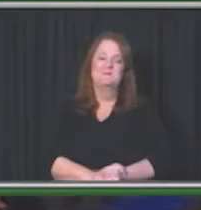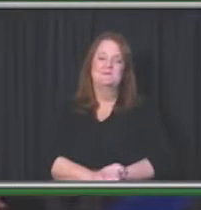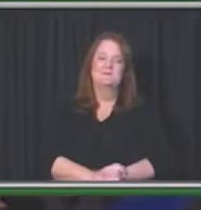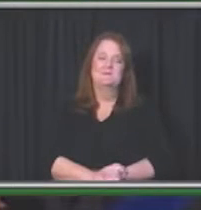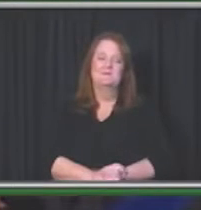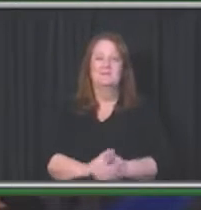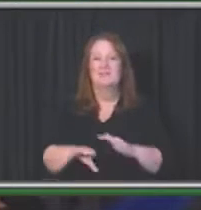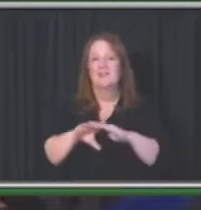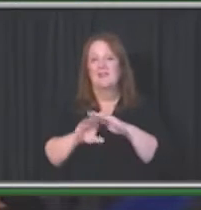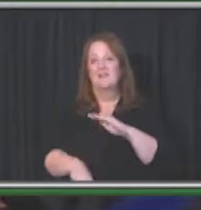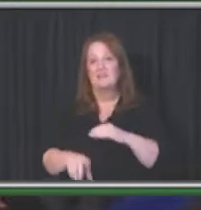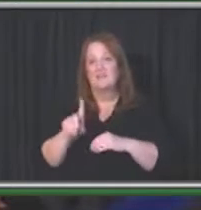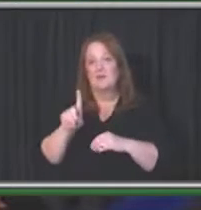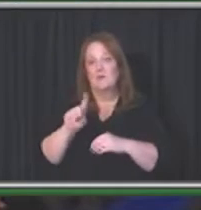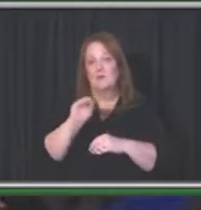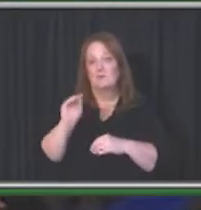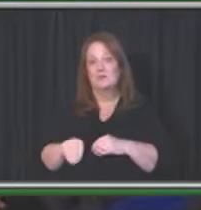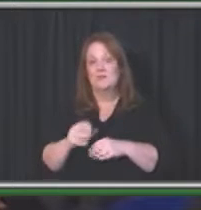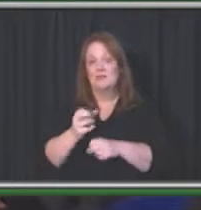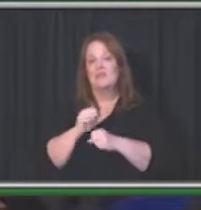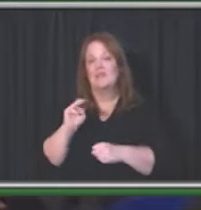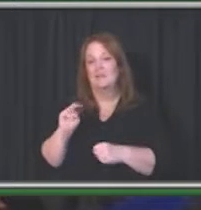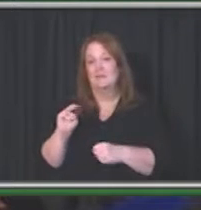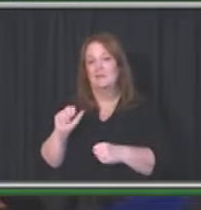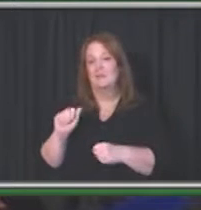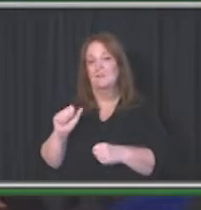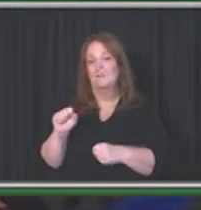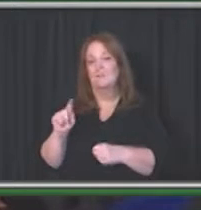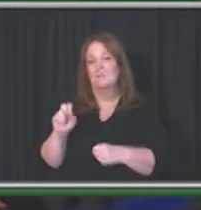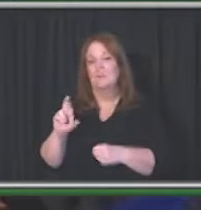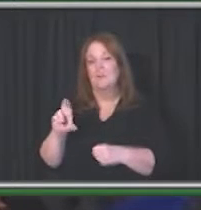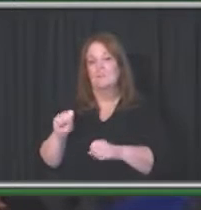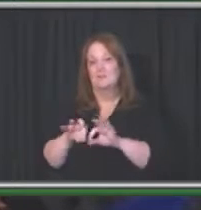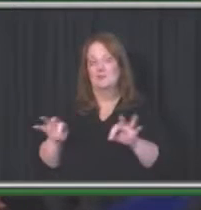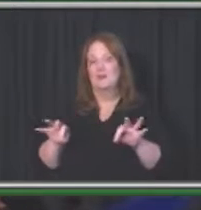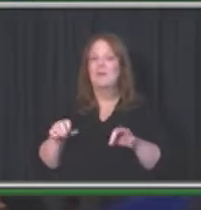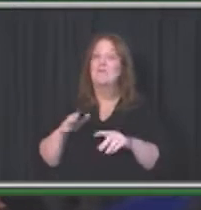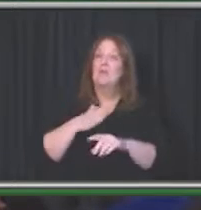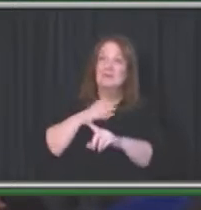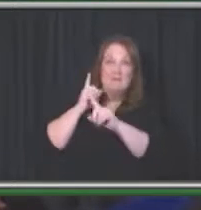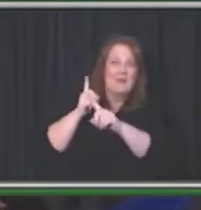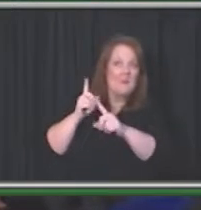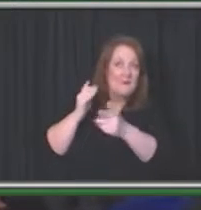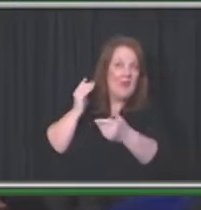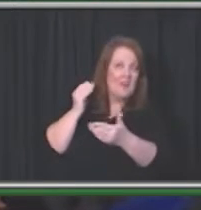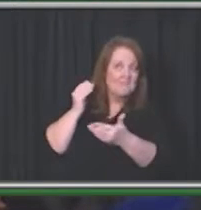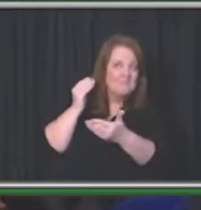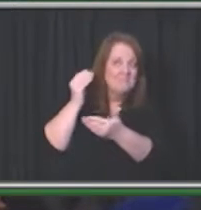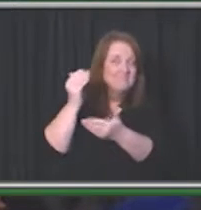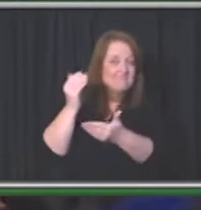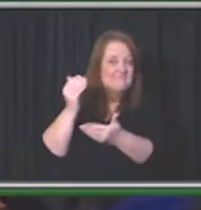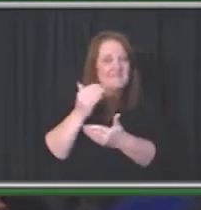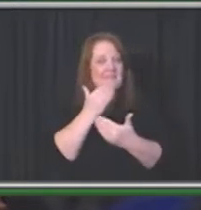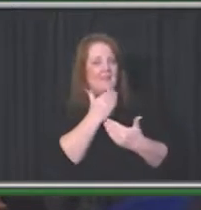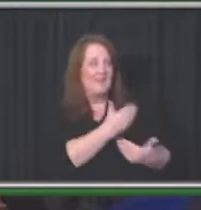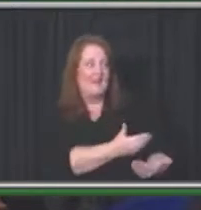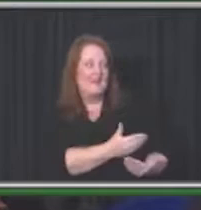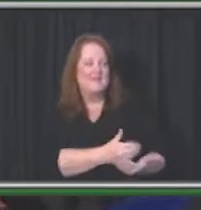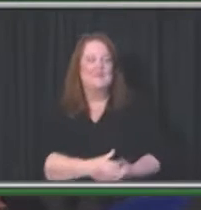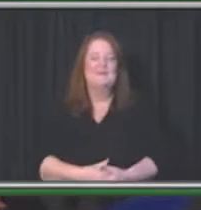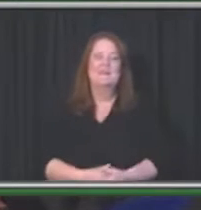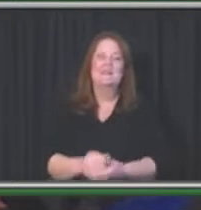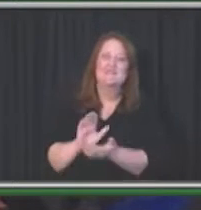Less than 1% earn a master's degree, and I am on my way there. So I thank you, thank you.